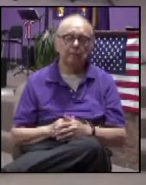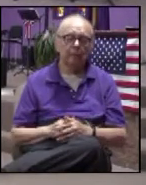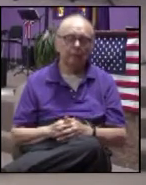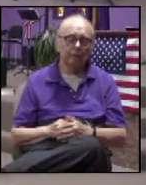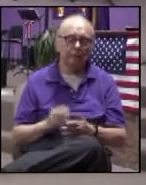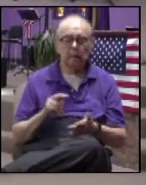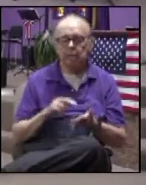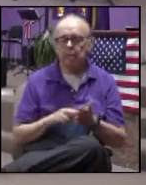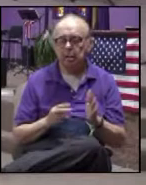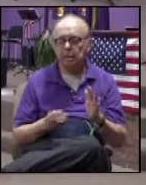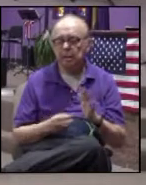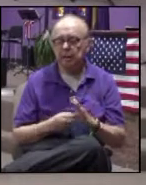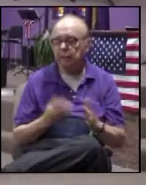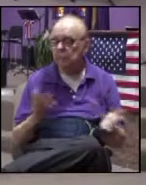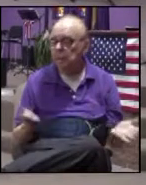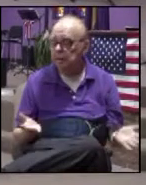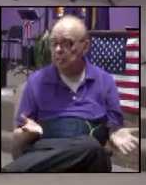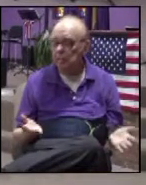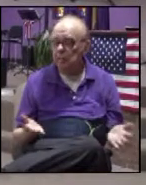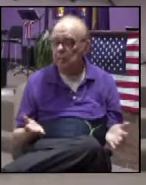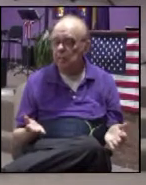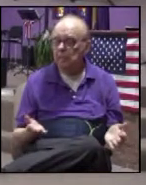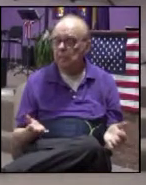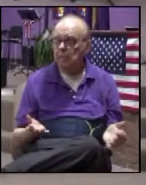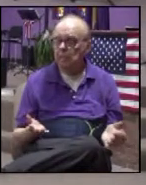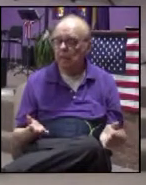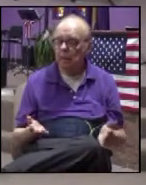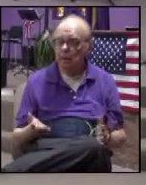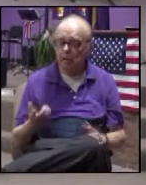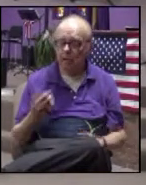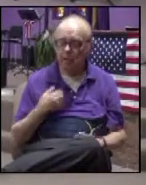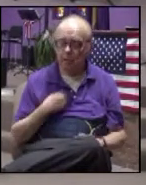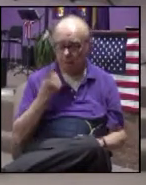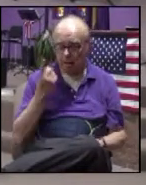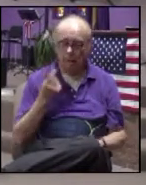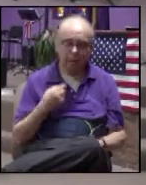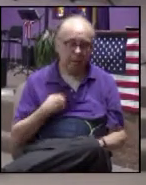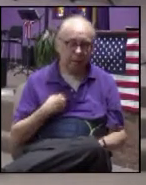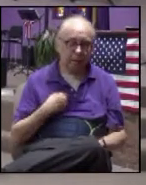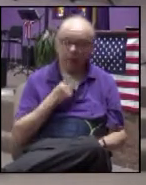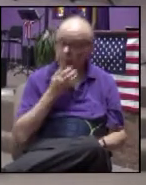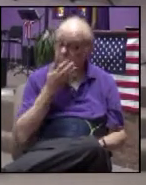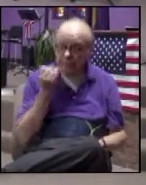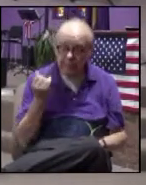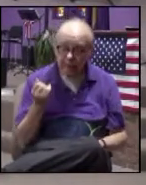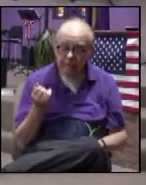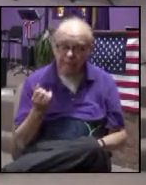What it means is this. I understand I'm not the best.